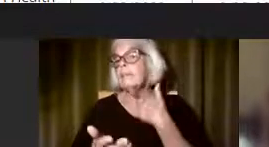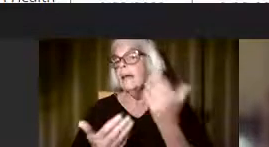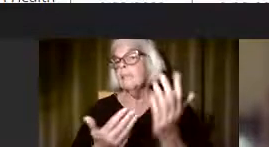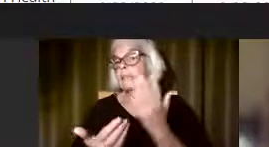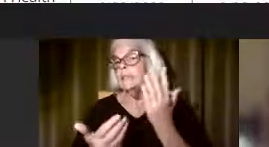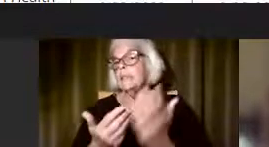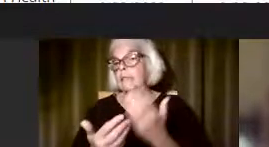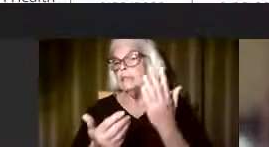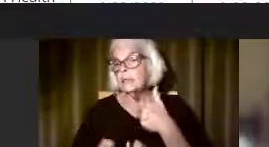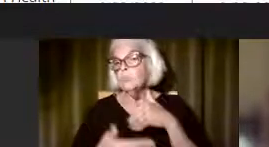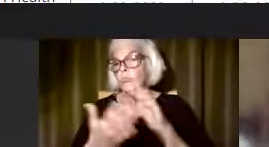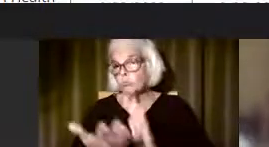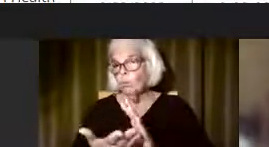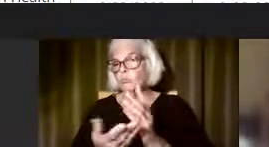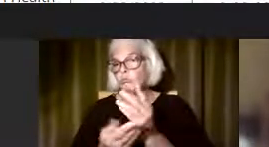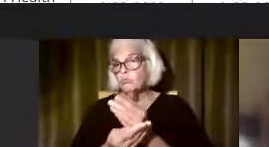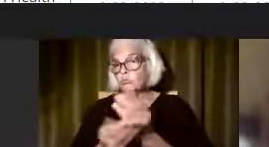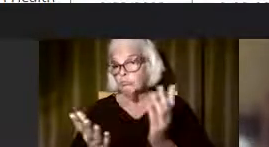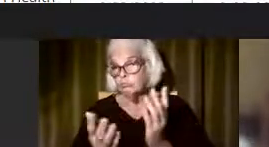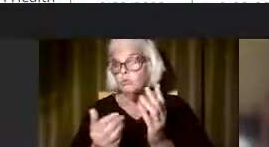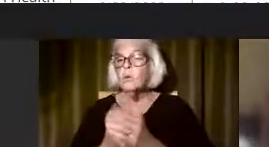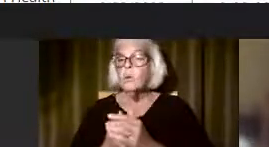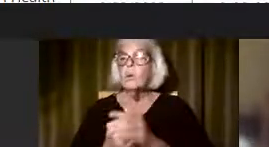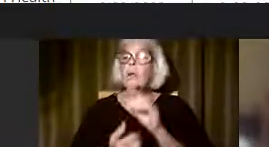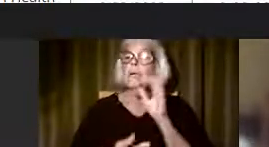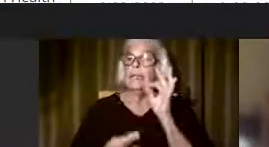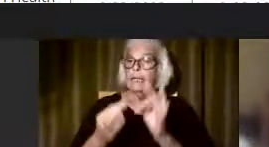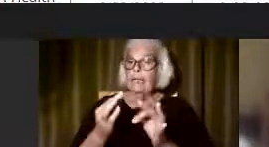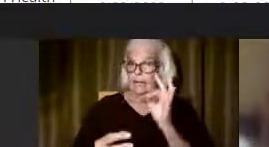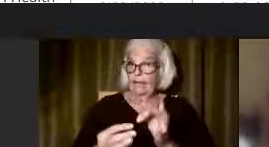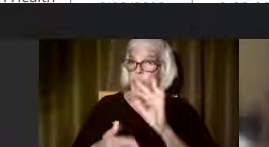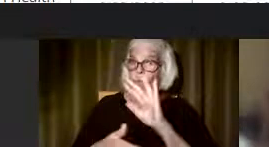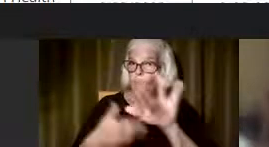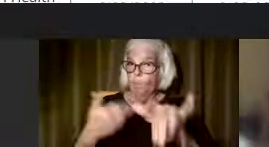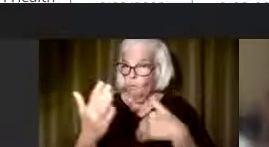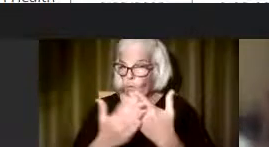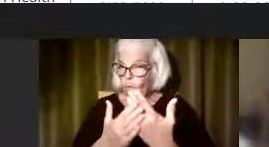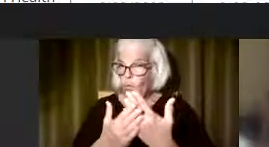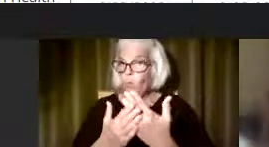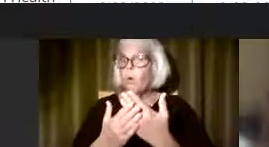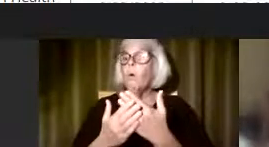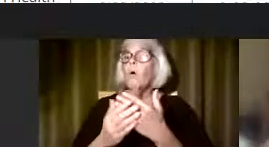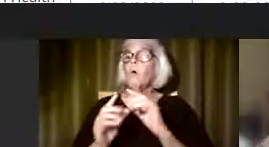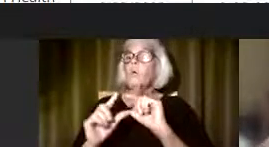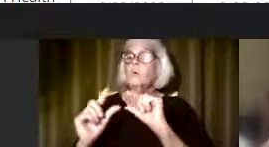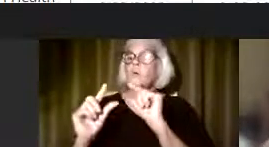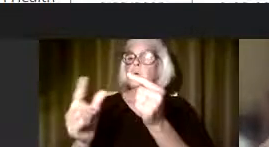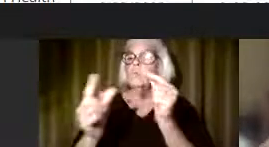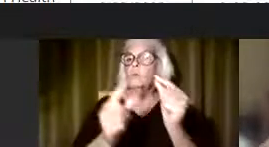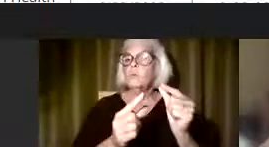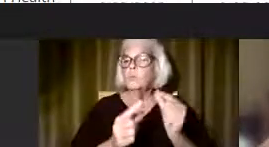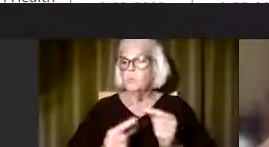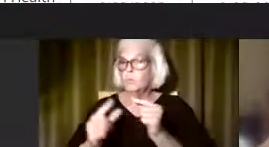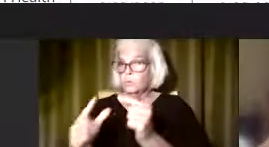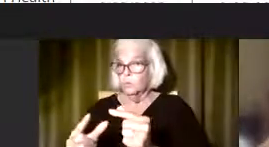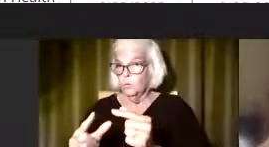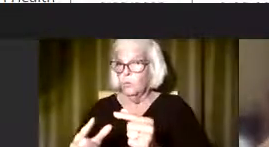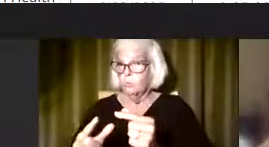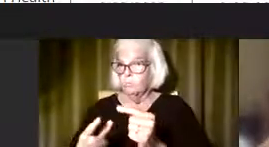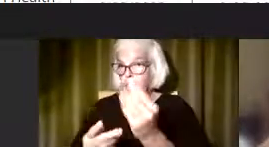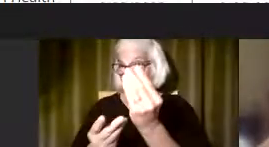and regions onboarded, I think we would. We have capacity to do that. We probably won't hear from everyone, but